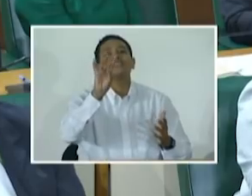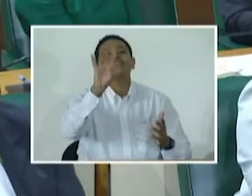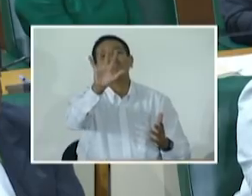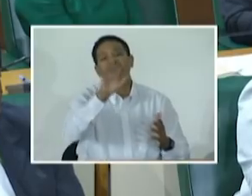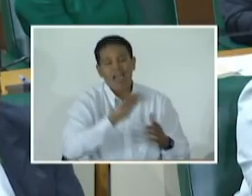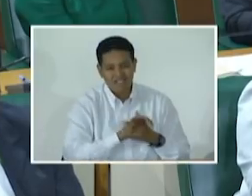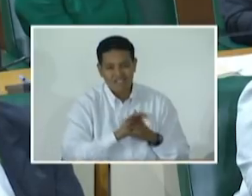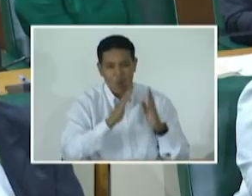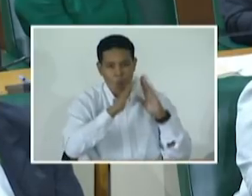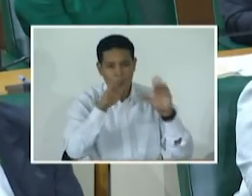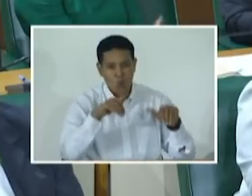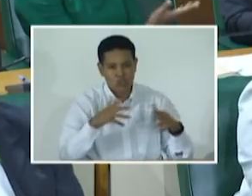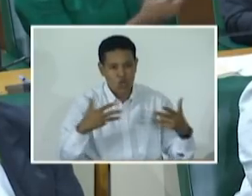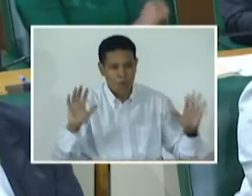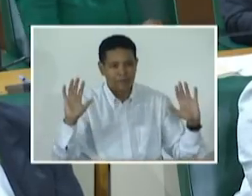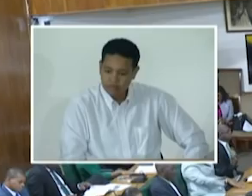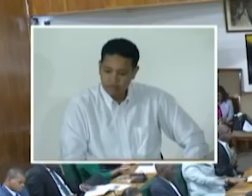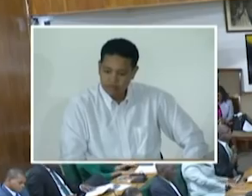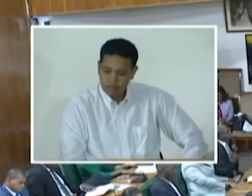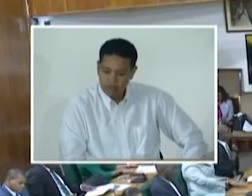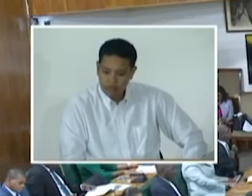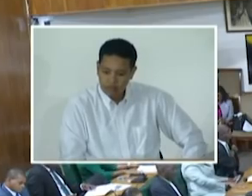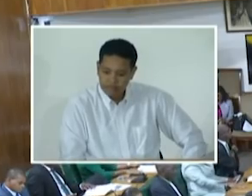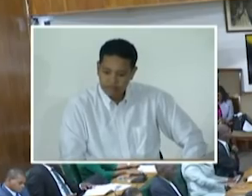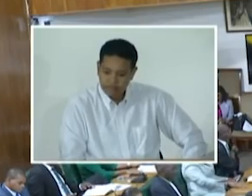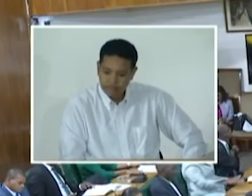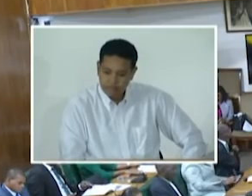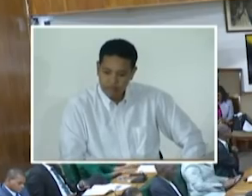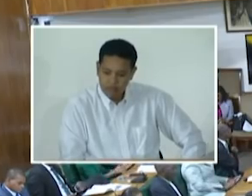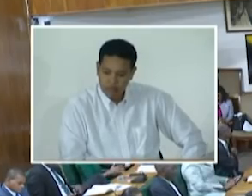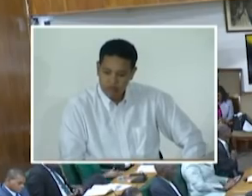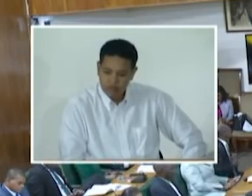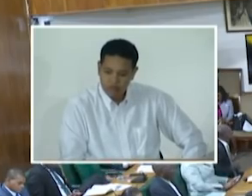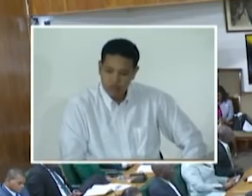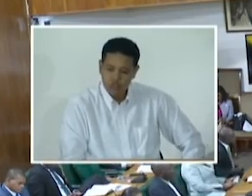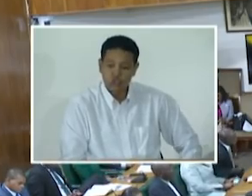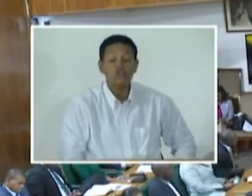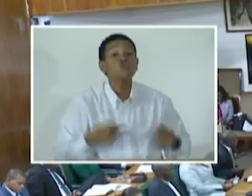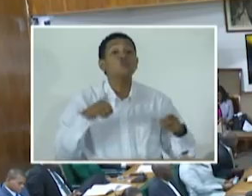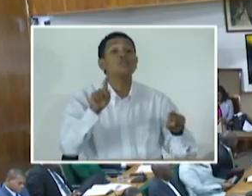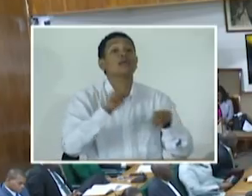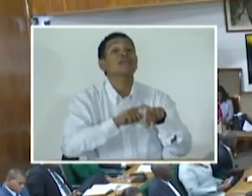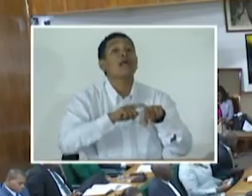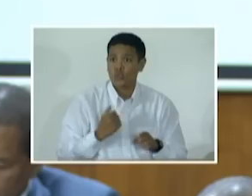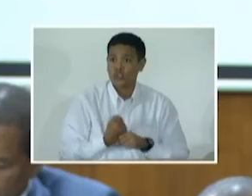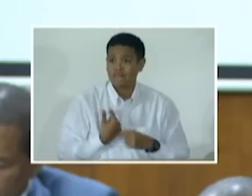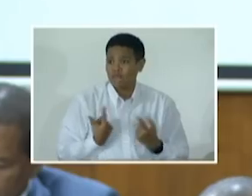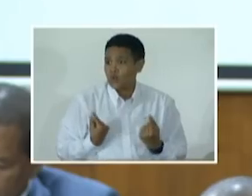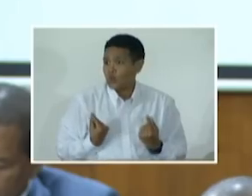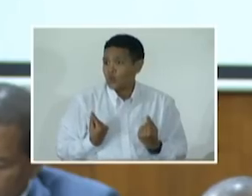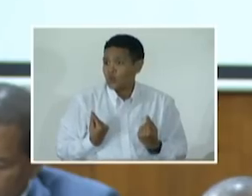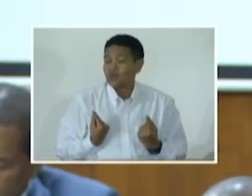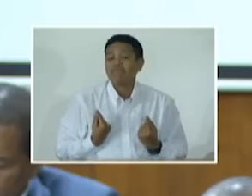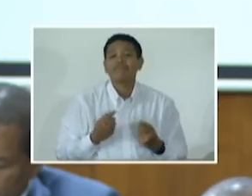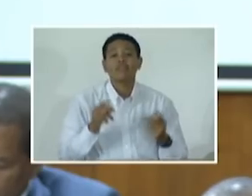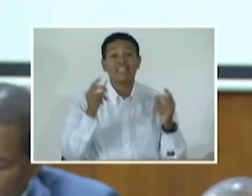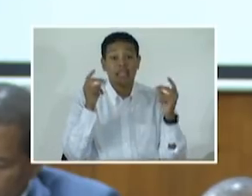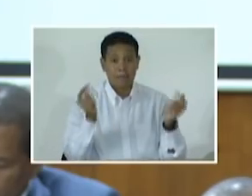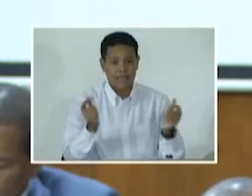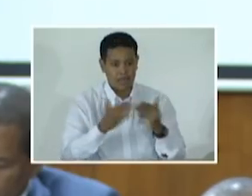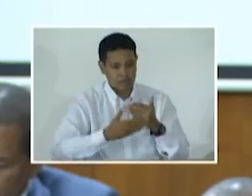5,275 housing completions. And to provide a buffer for mortgages impacted by COVID-19. Effective